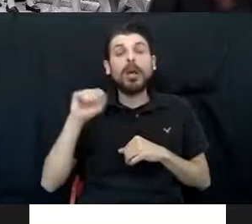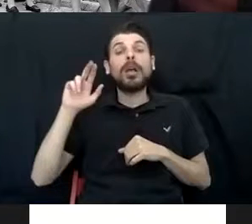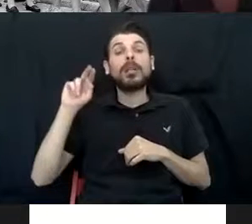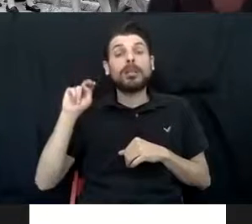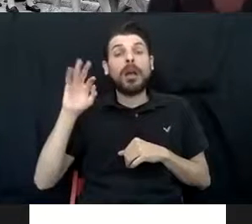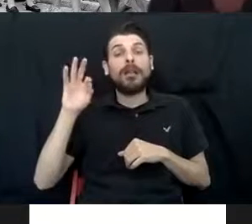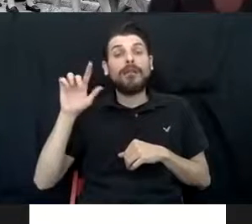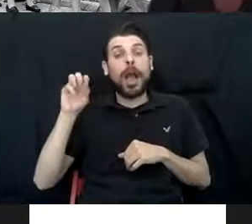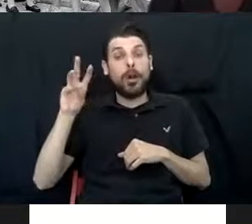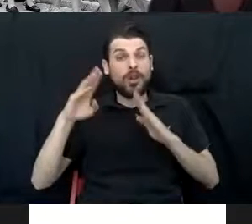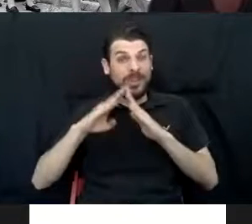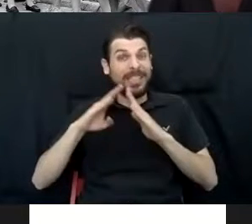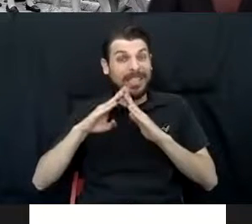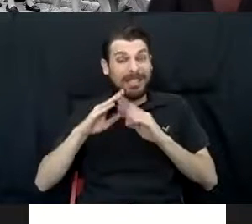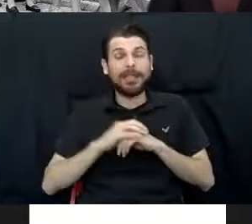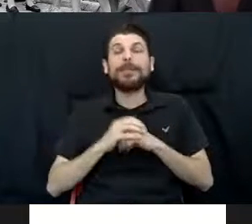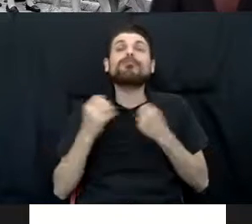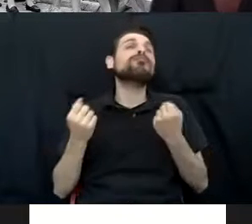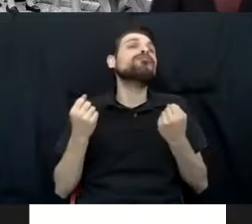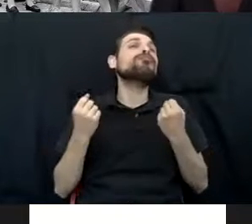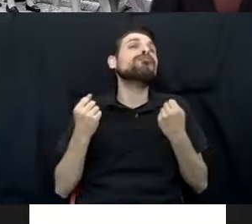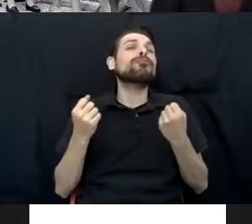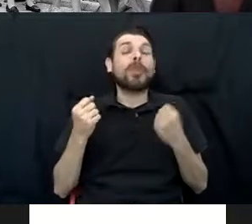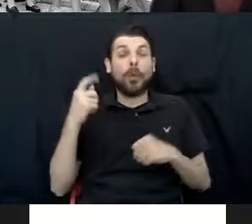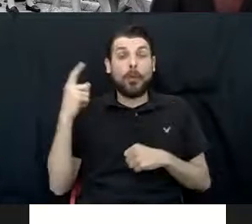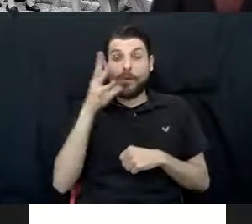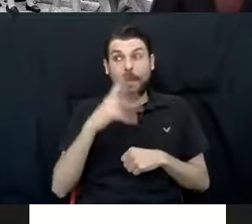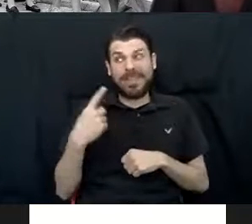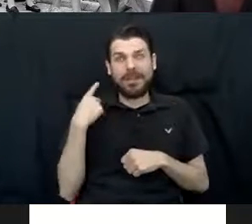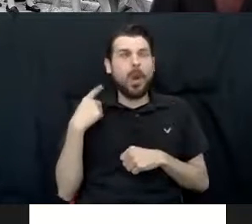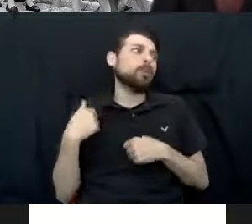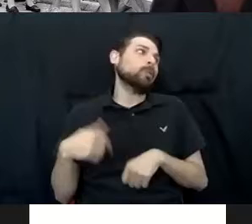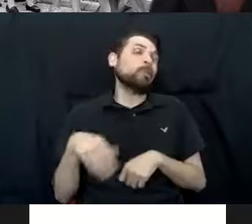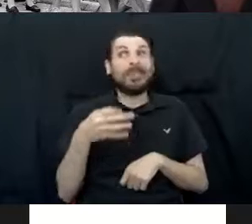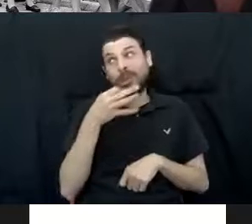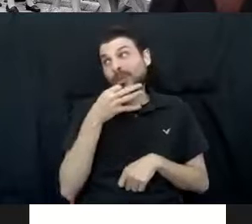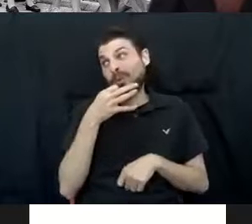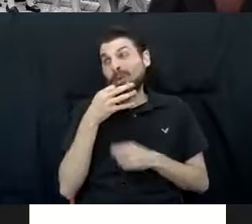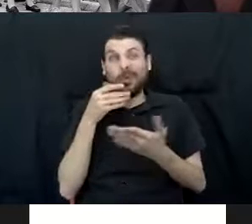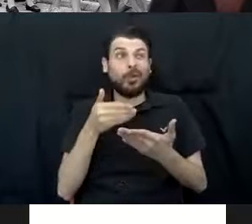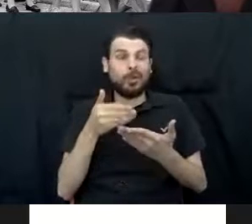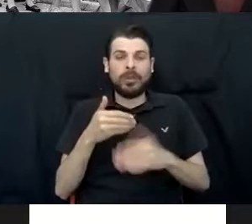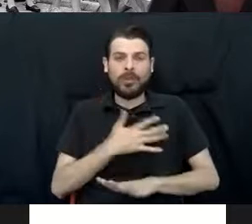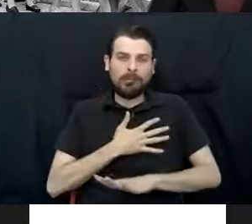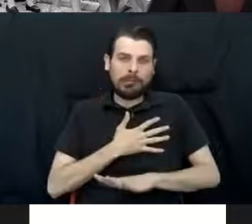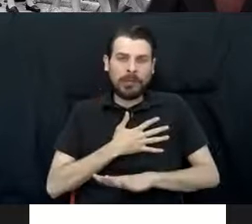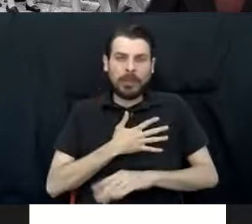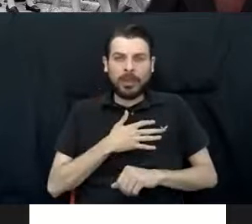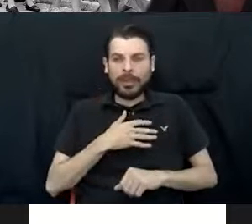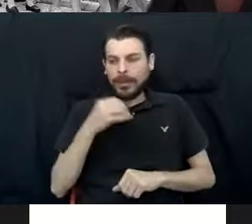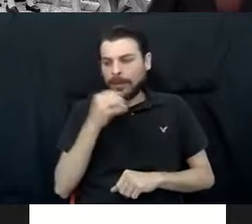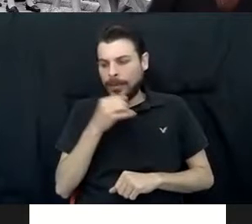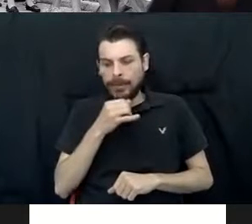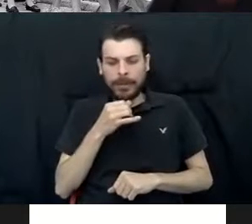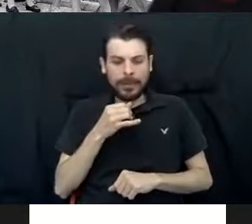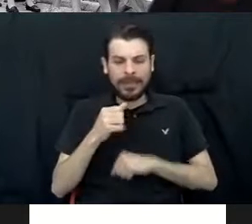woman said, "Won't be long now." McLaurin's heart jumped, realizing what danger could lie ahead for